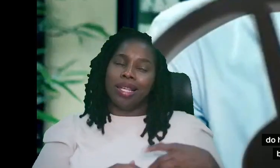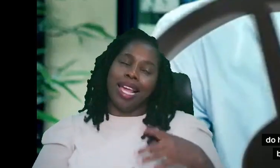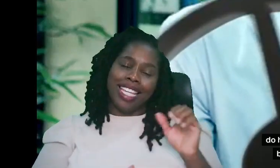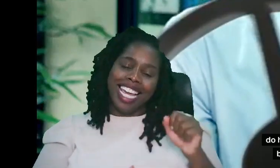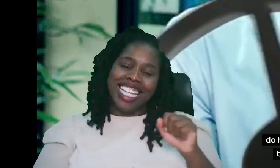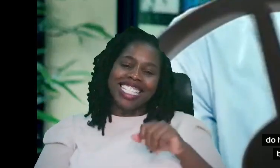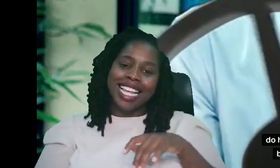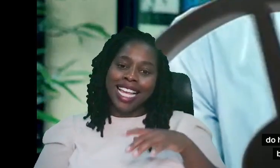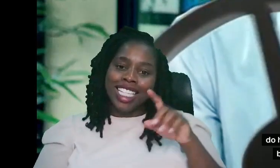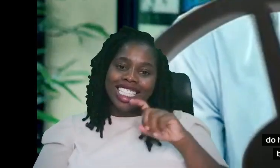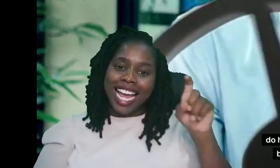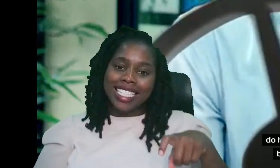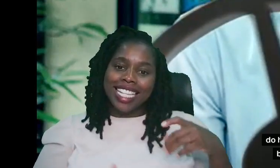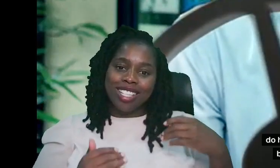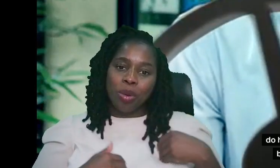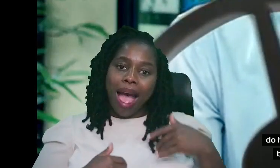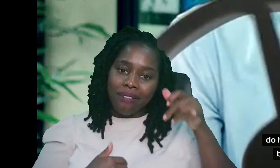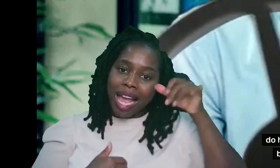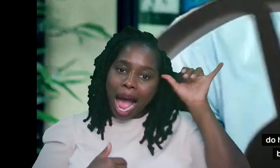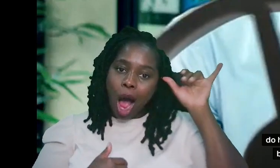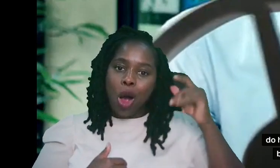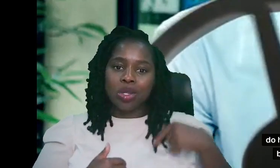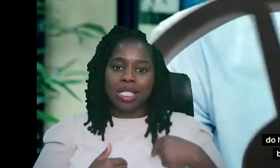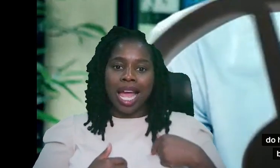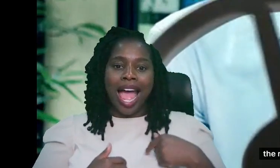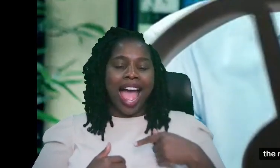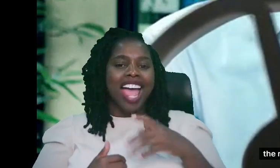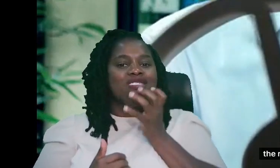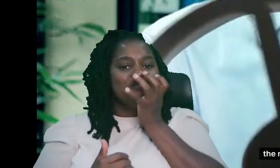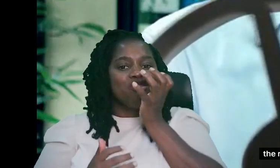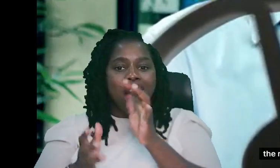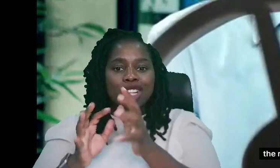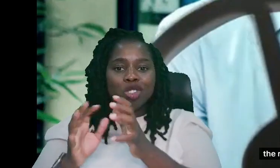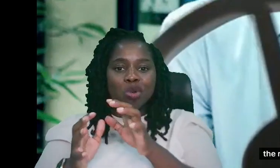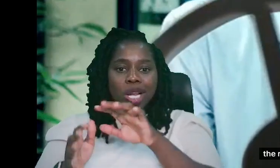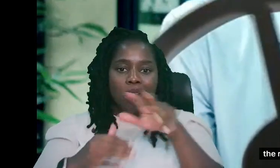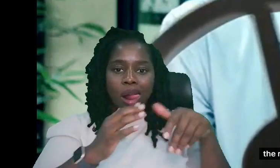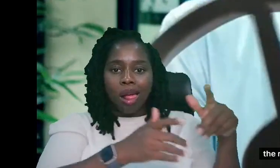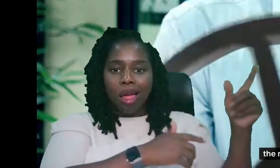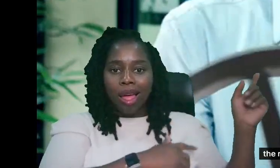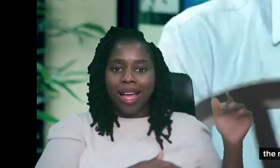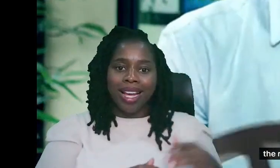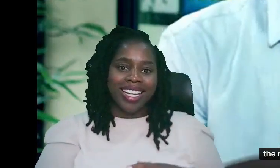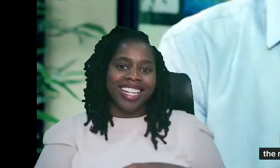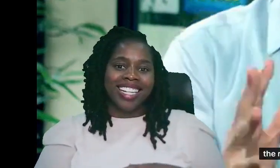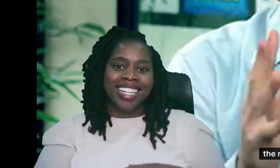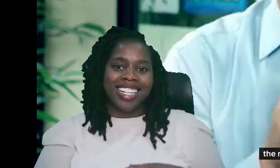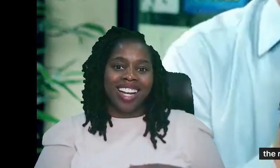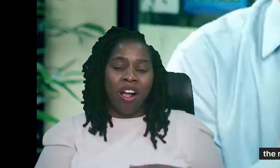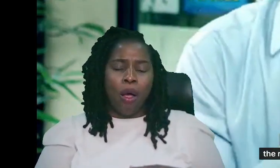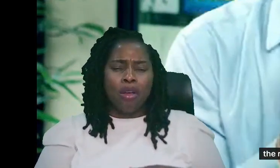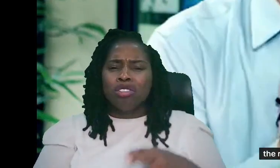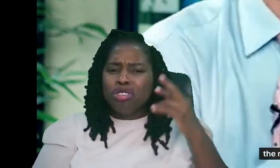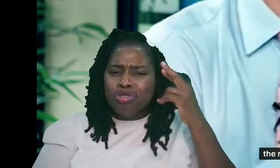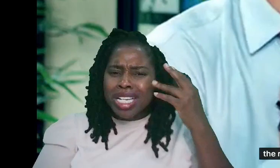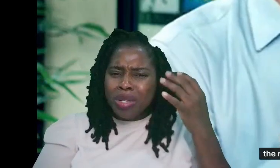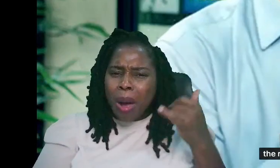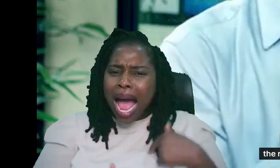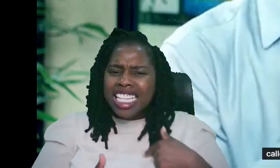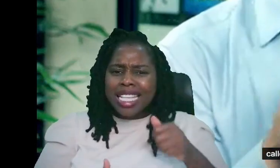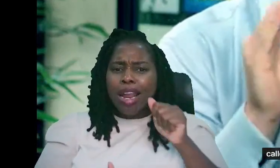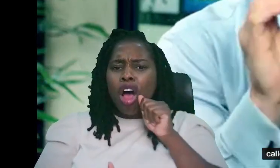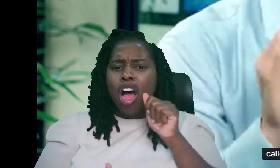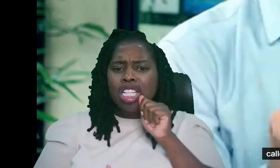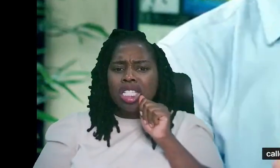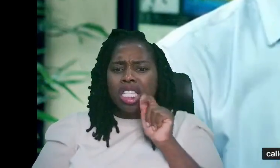do have cows and we do have tumbleweeds, but they typically aren't on the road trip from Austin to Houston. But the reason why I mention Austin to